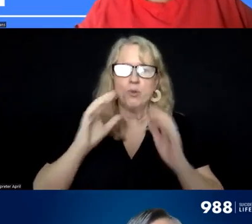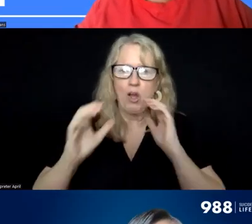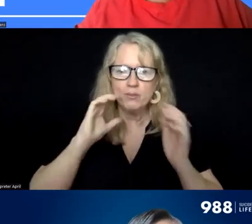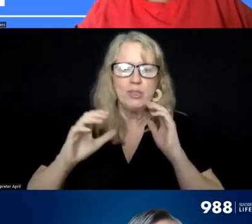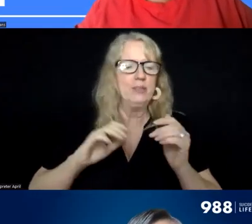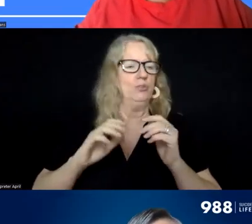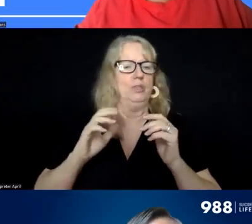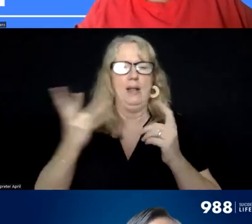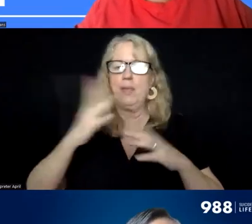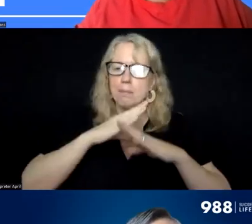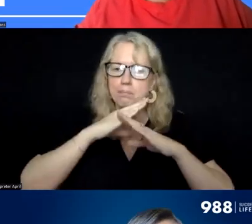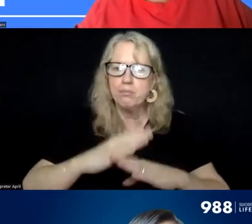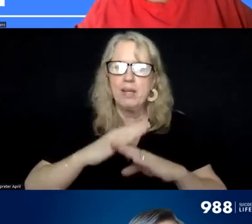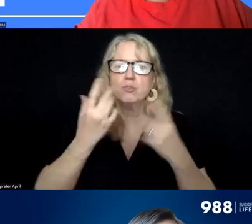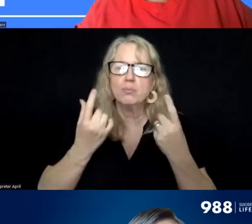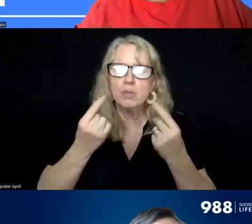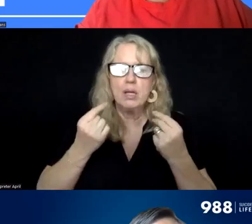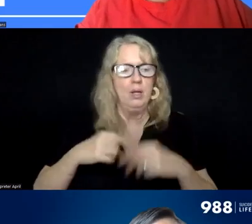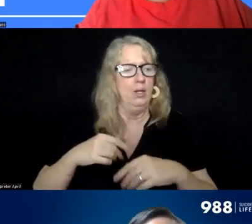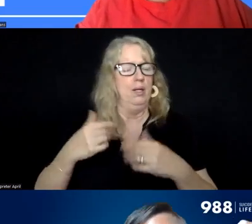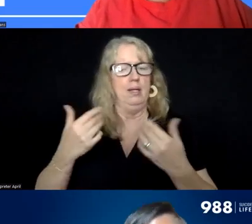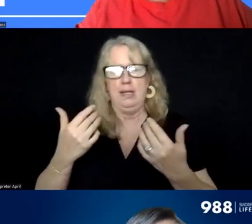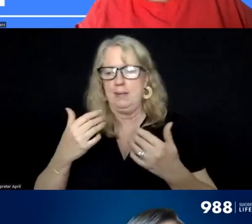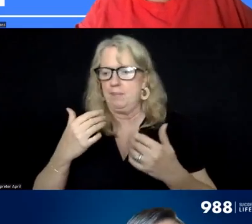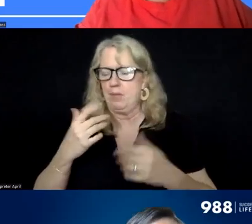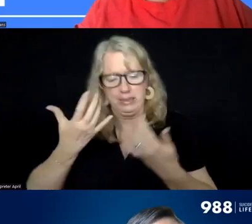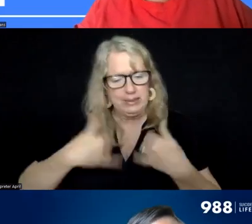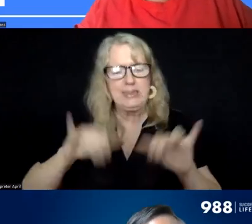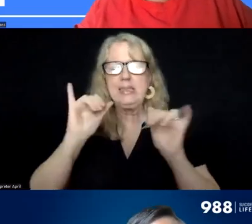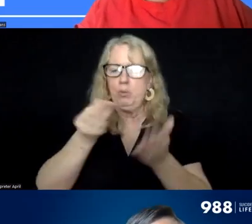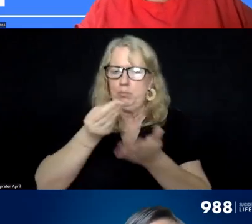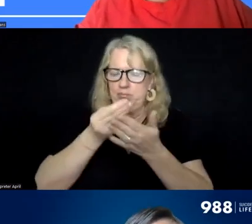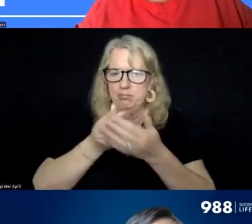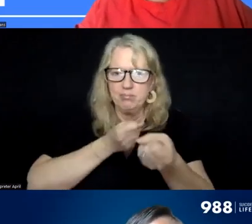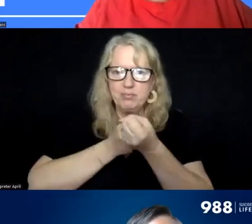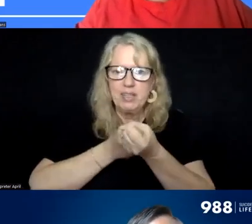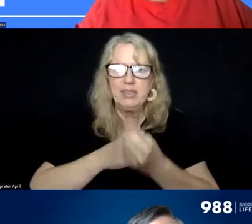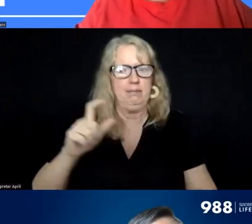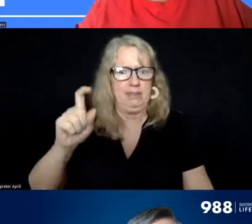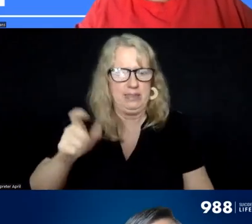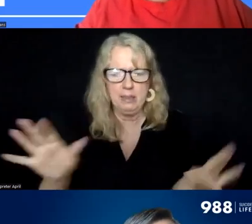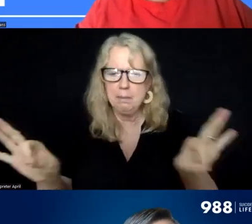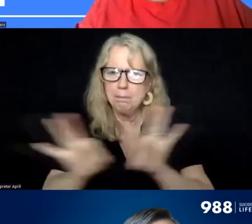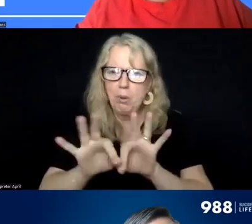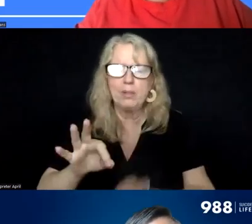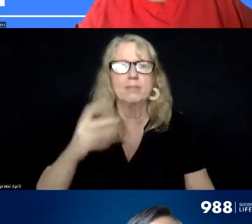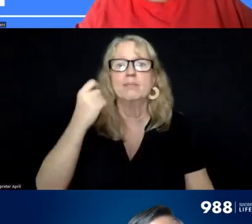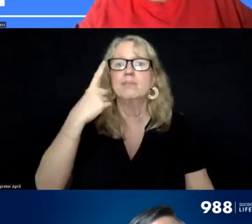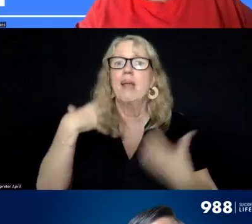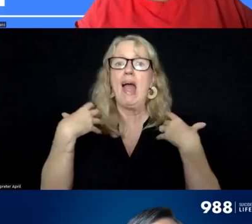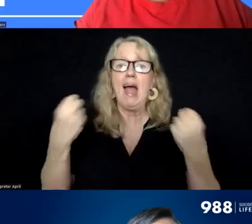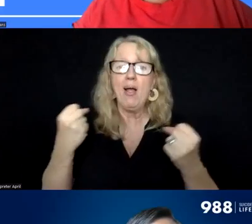the prevention work that is required, that should still be funded, that is still needed, because just like healthcare,